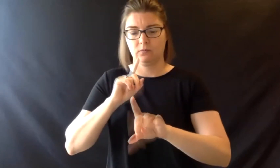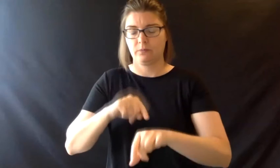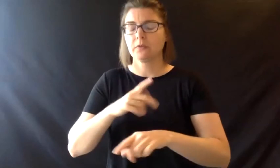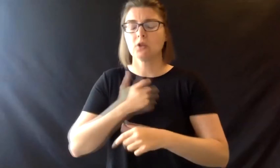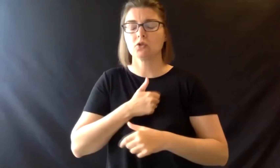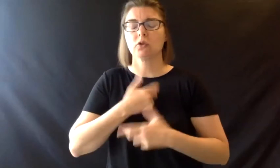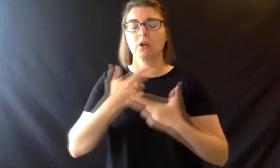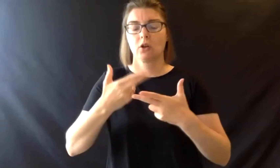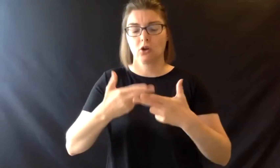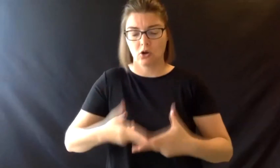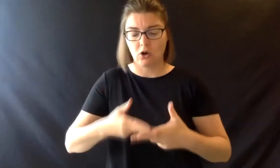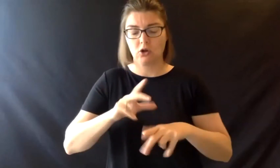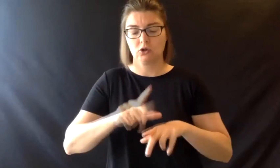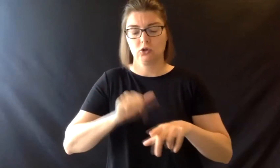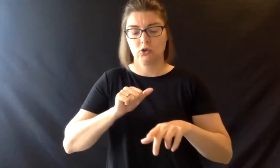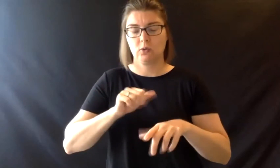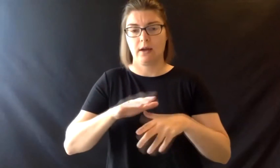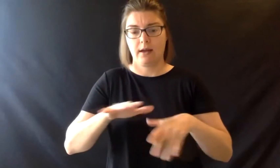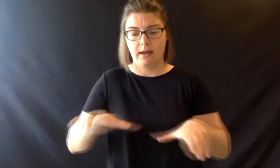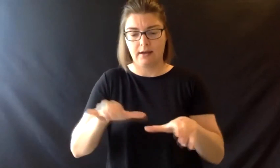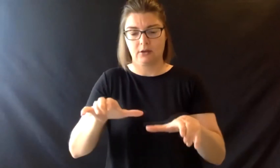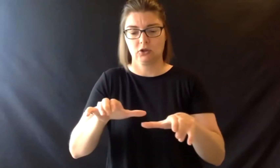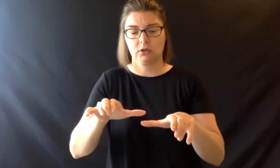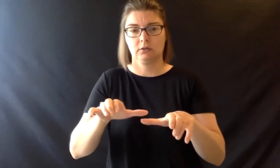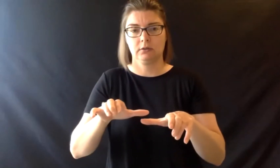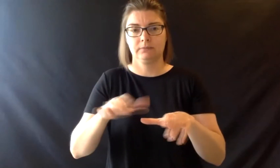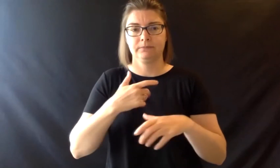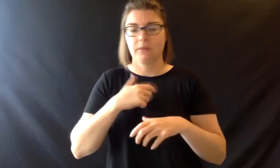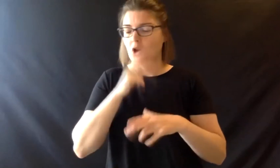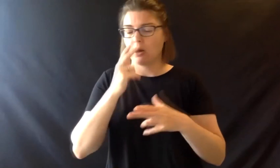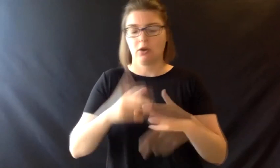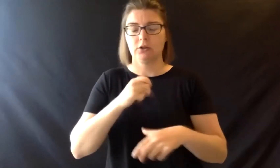a call to action report. And with that, let's all take a moment of silence.